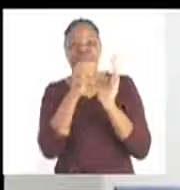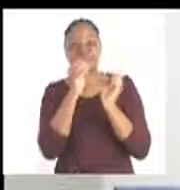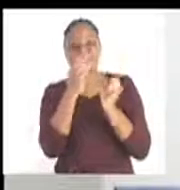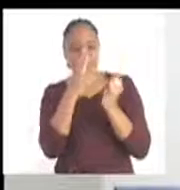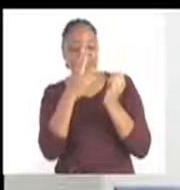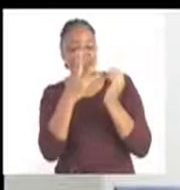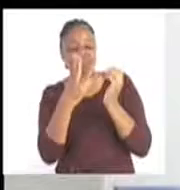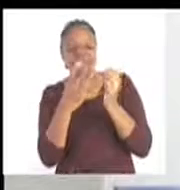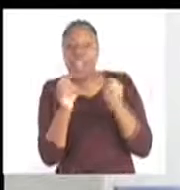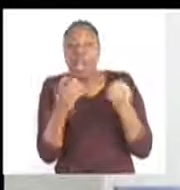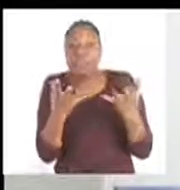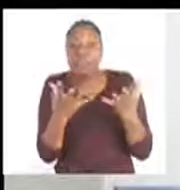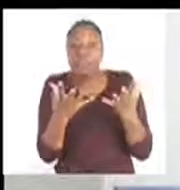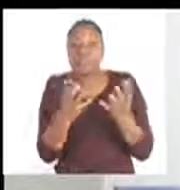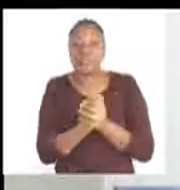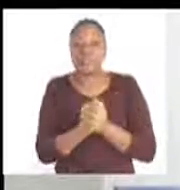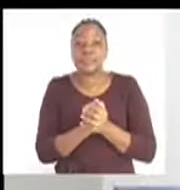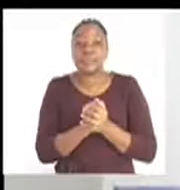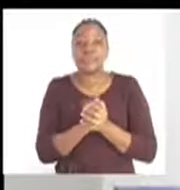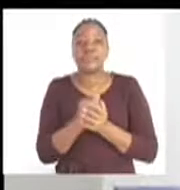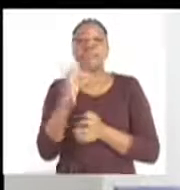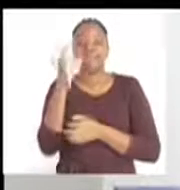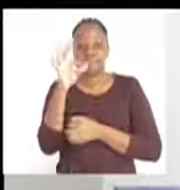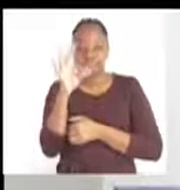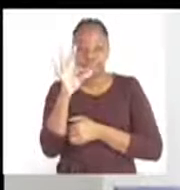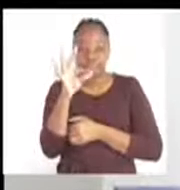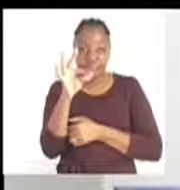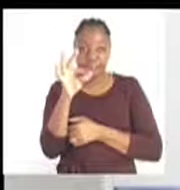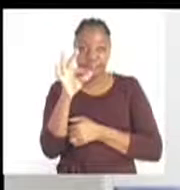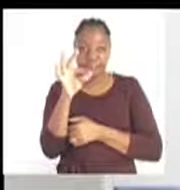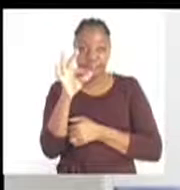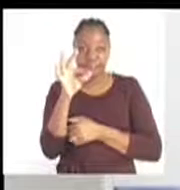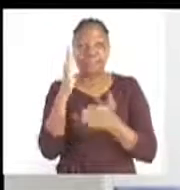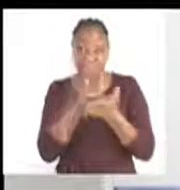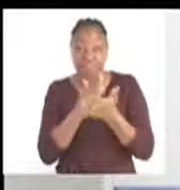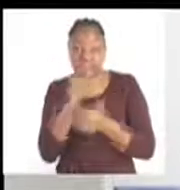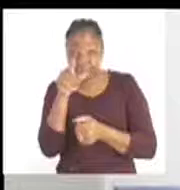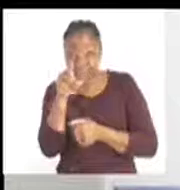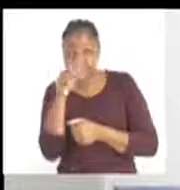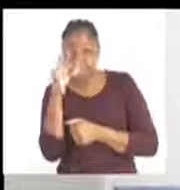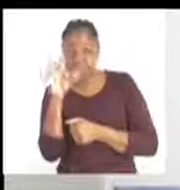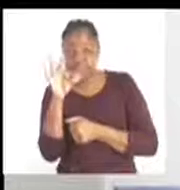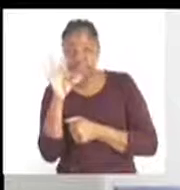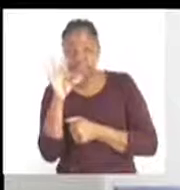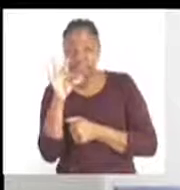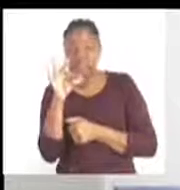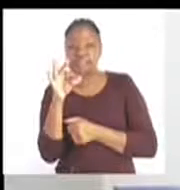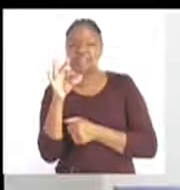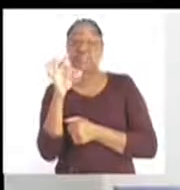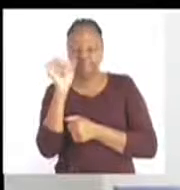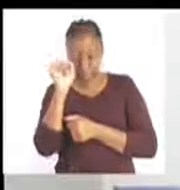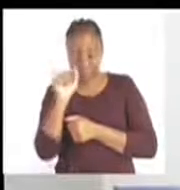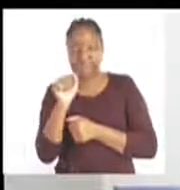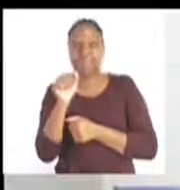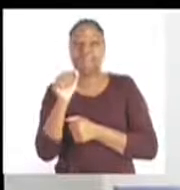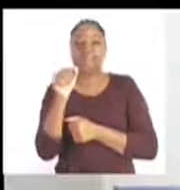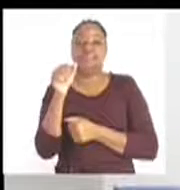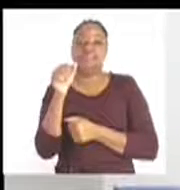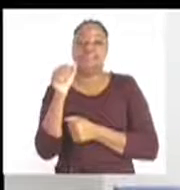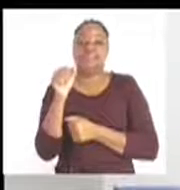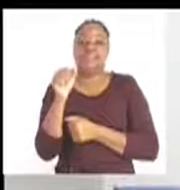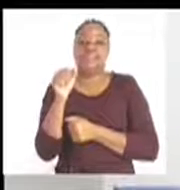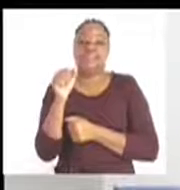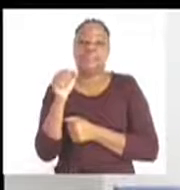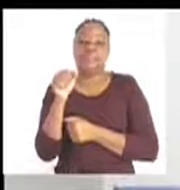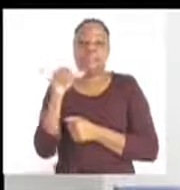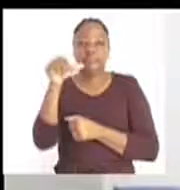a 9? Is there a 9 on your board? Make sure. Yes, that is a 9. So he gets to keep